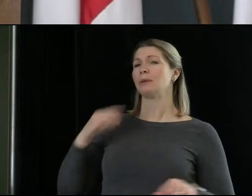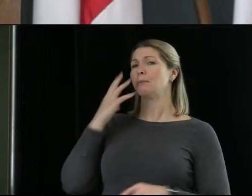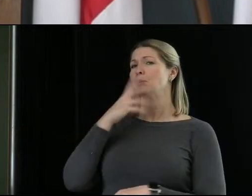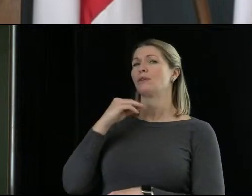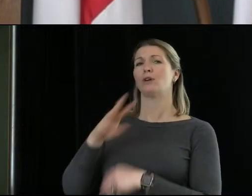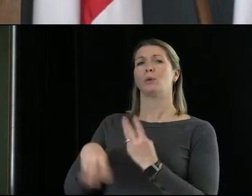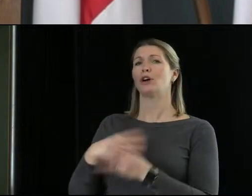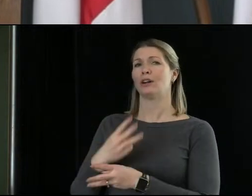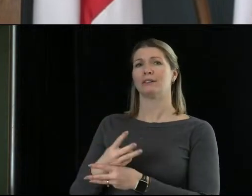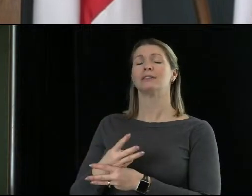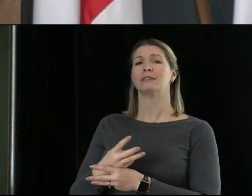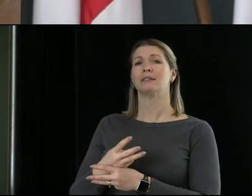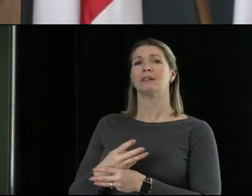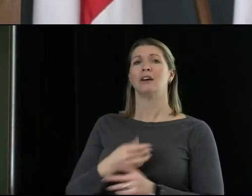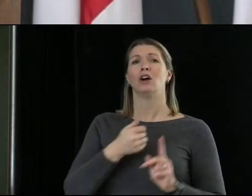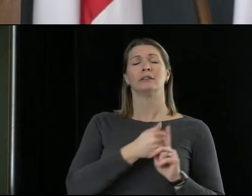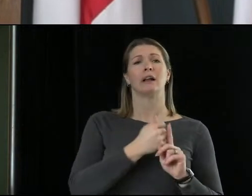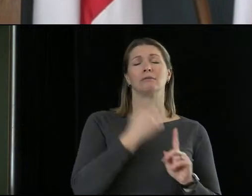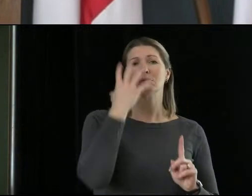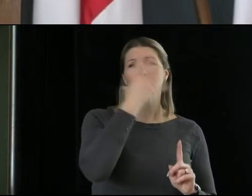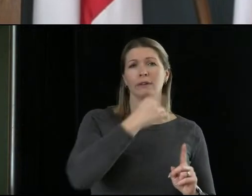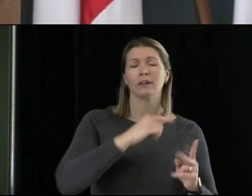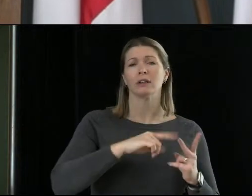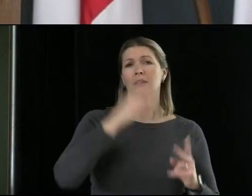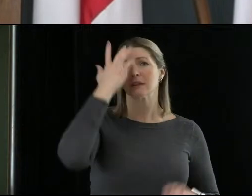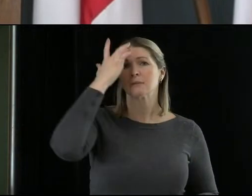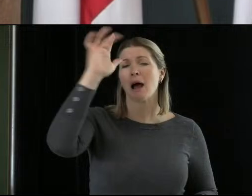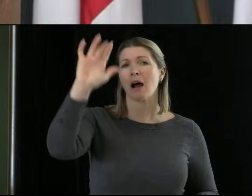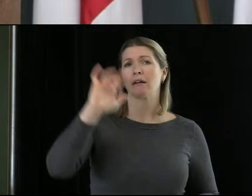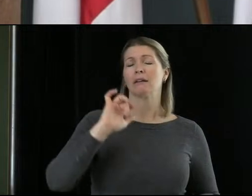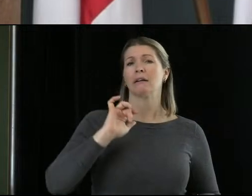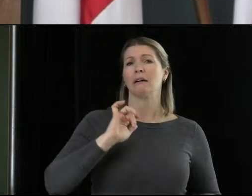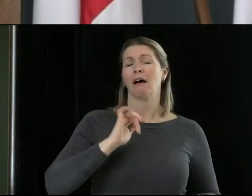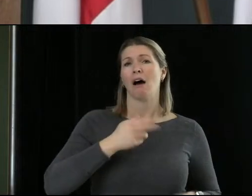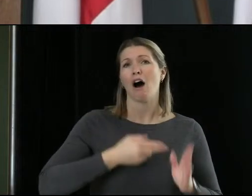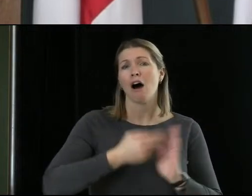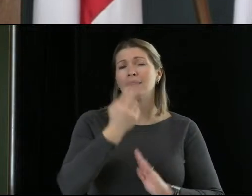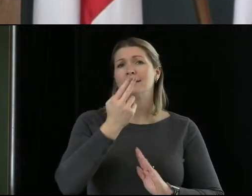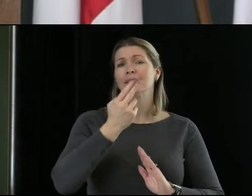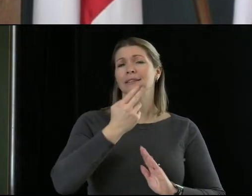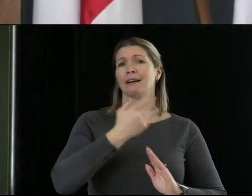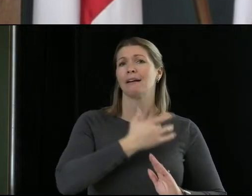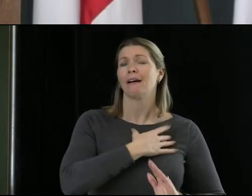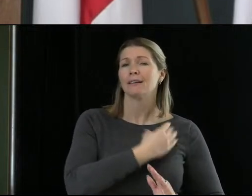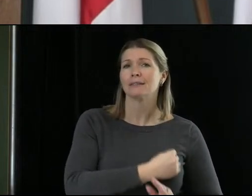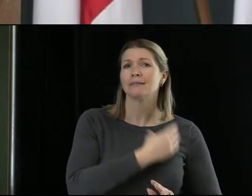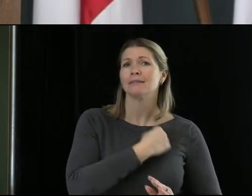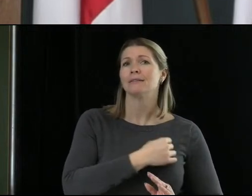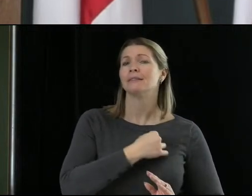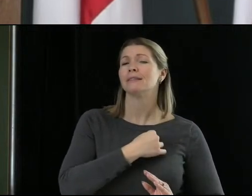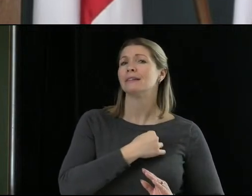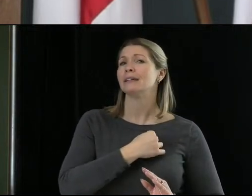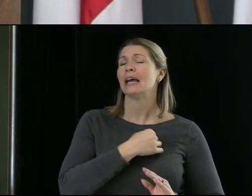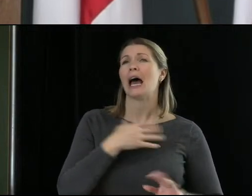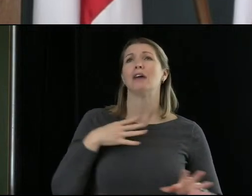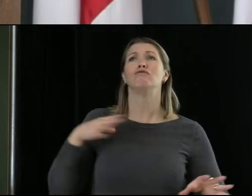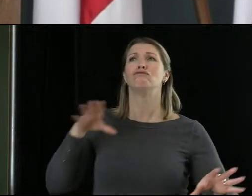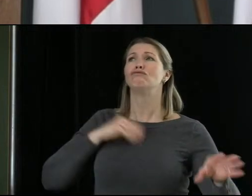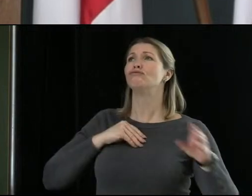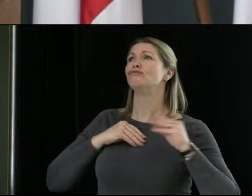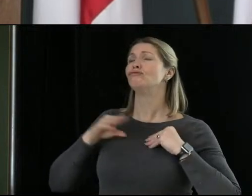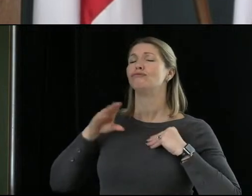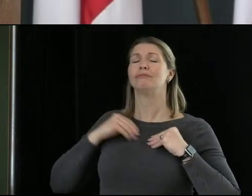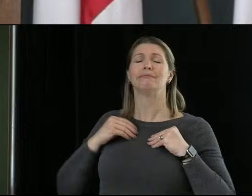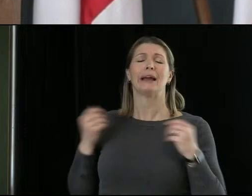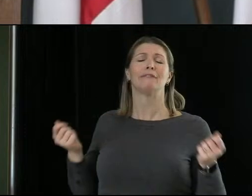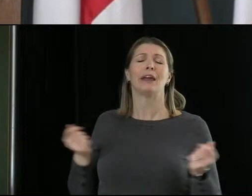Julianne was a beautiful, smart, honest, caring, funny, and unassuming person with the most beautiful